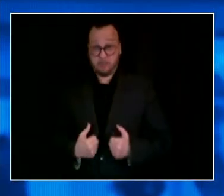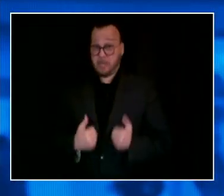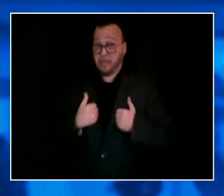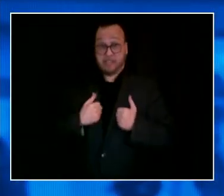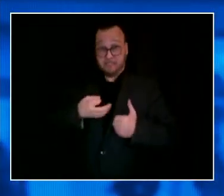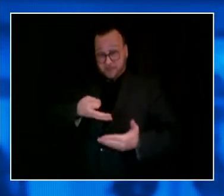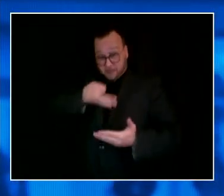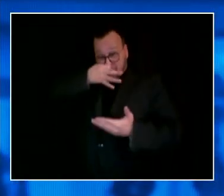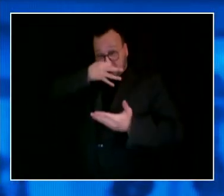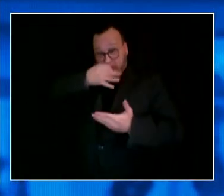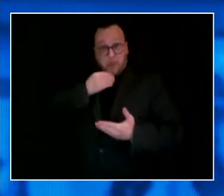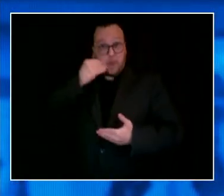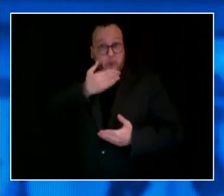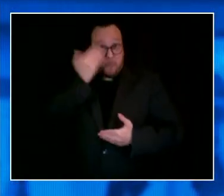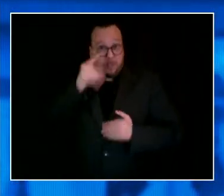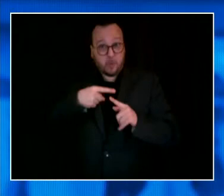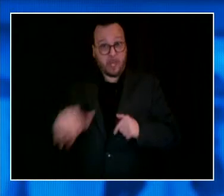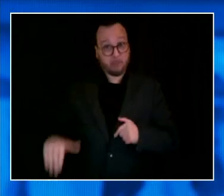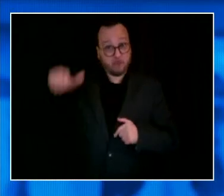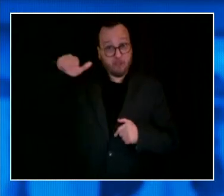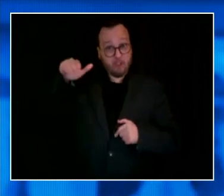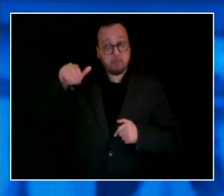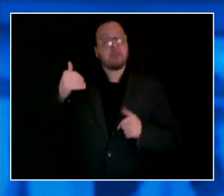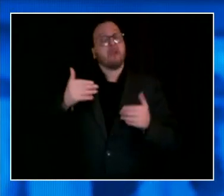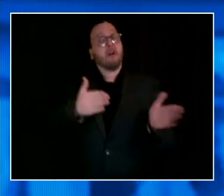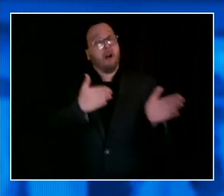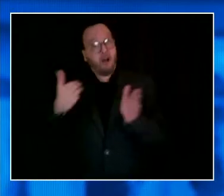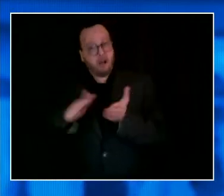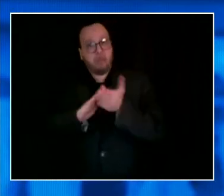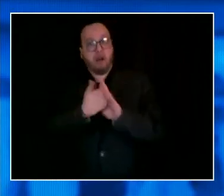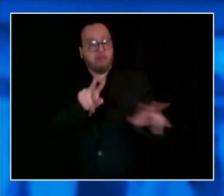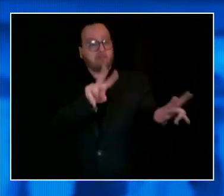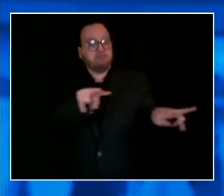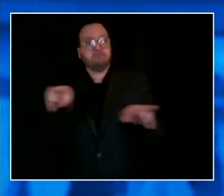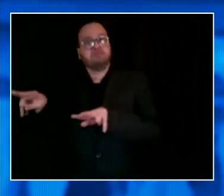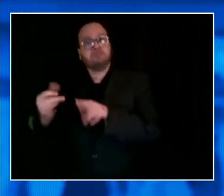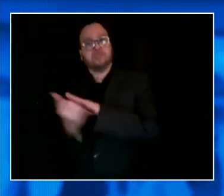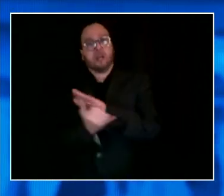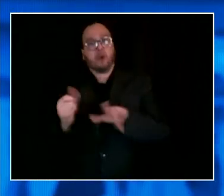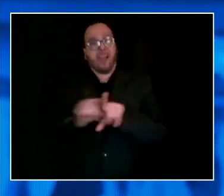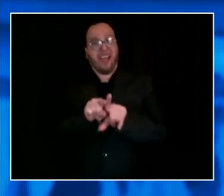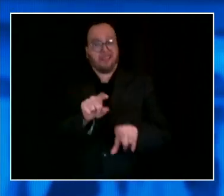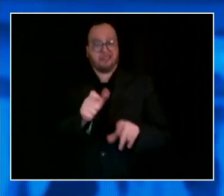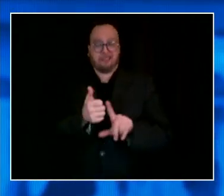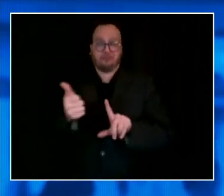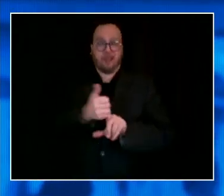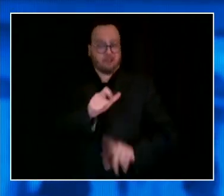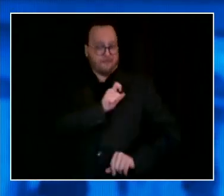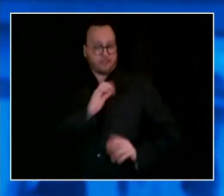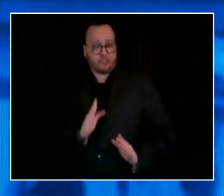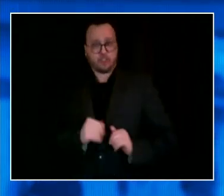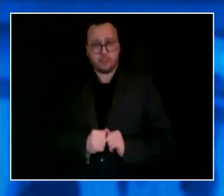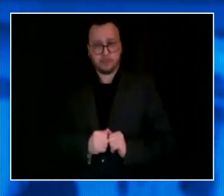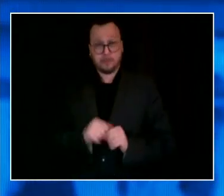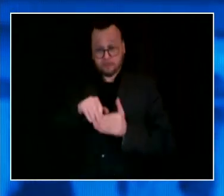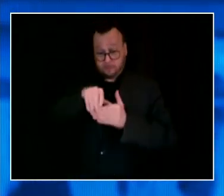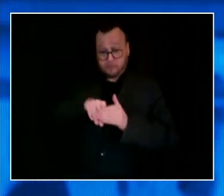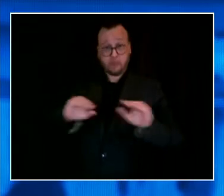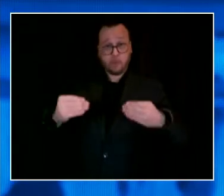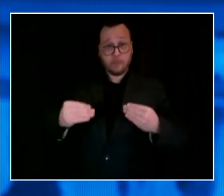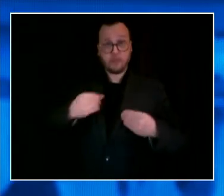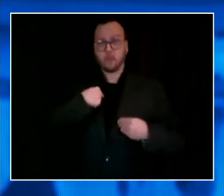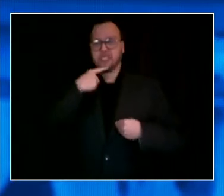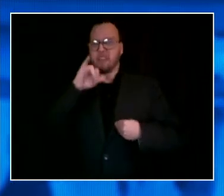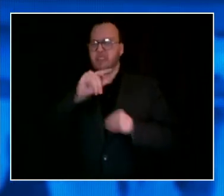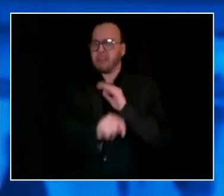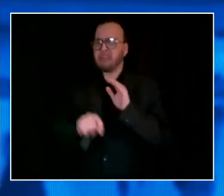as a child to patrolling our subways as a transit officer. When we came into office, we said the days of letting people